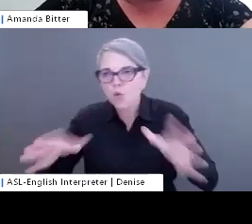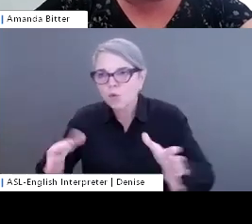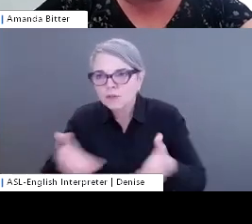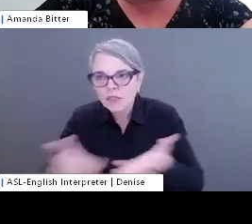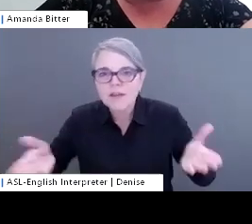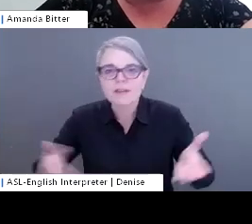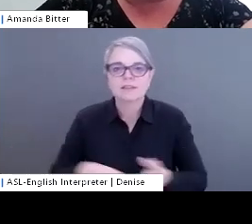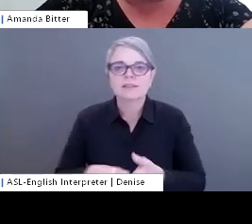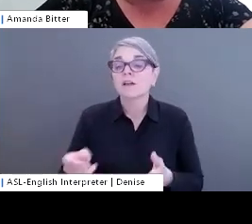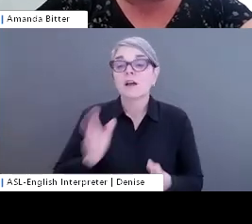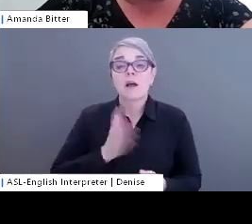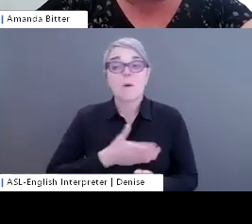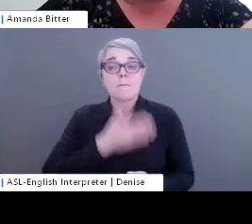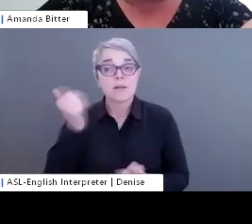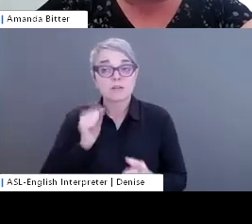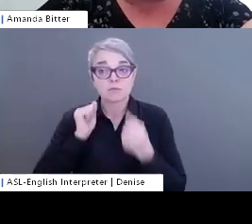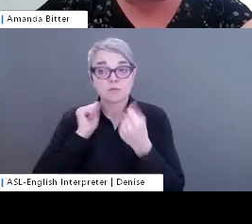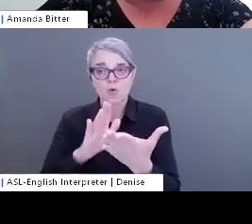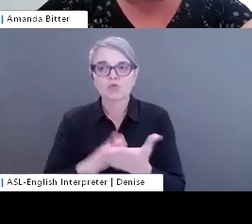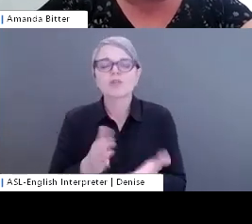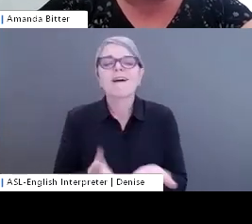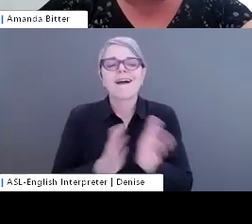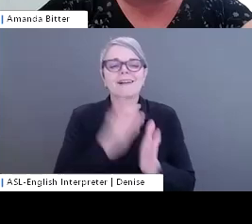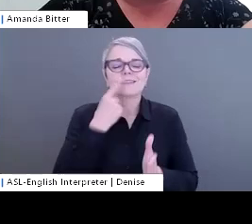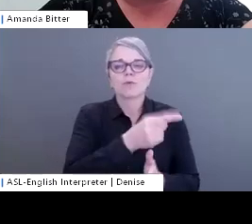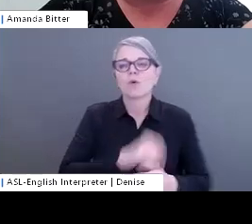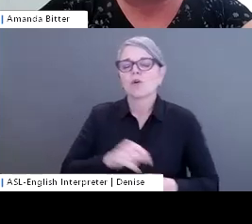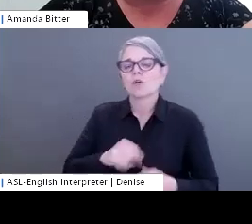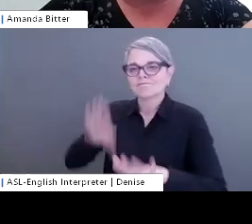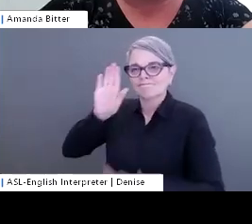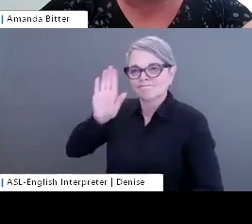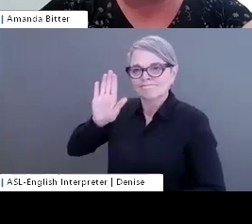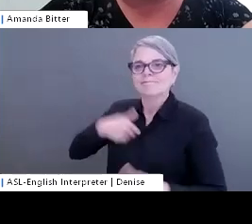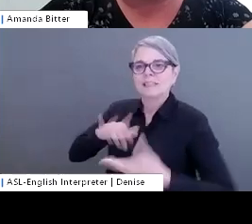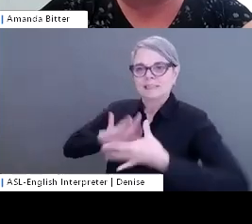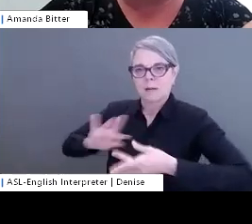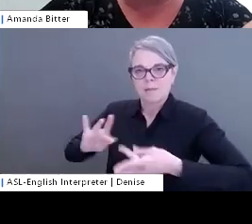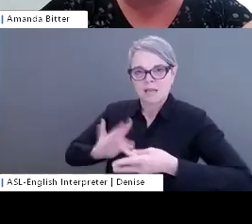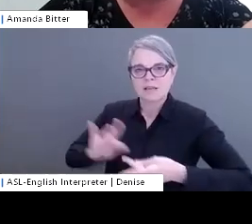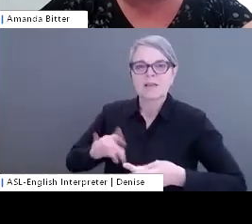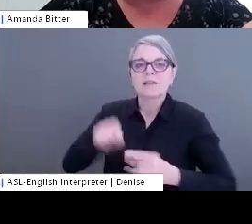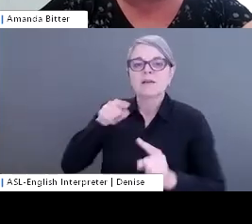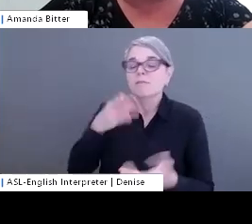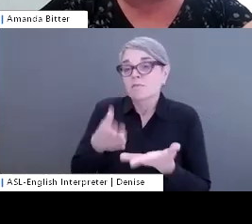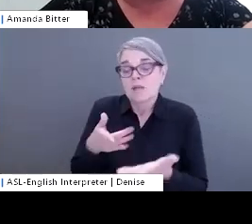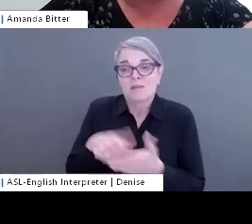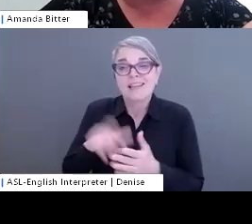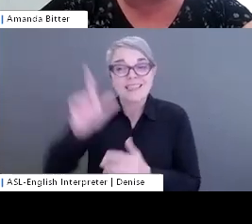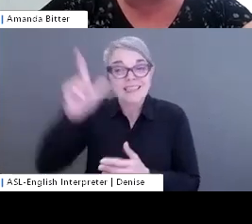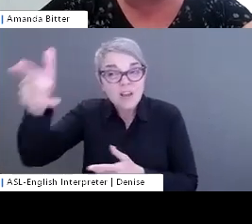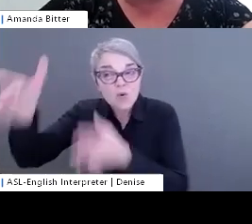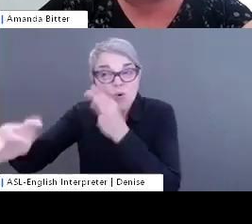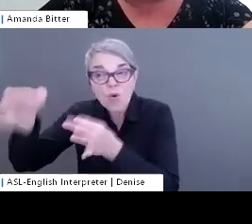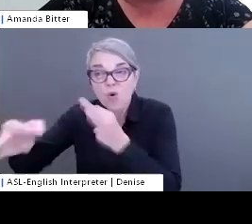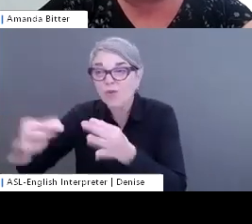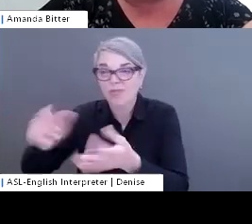is always a sworn statement. The reasons for that is come court time, maybe their capacity is declined, maybe they're no longer with